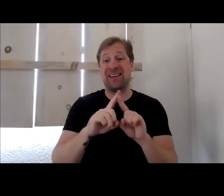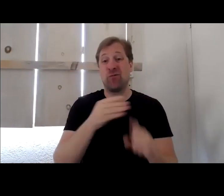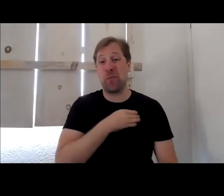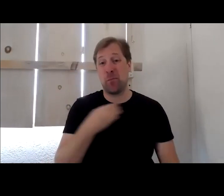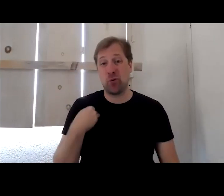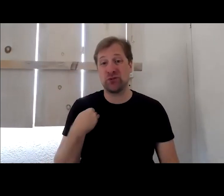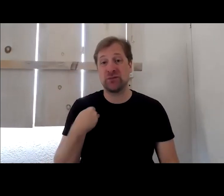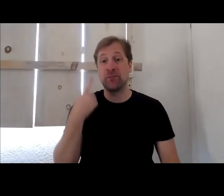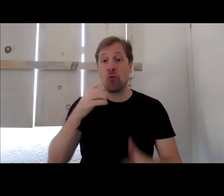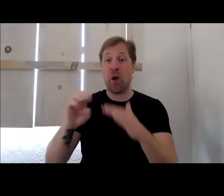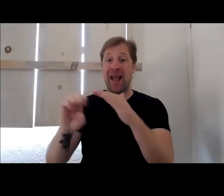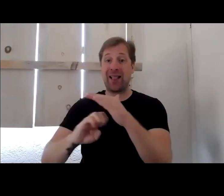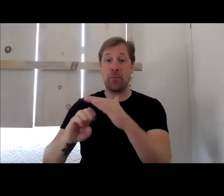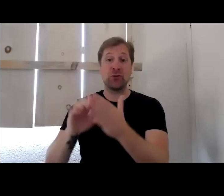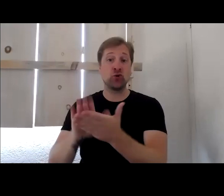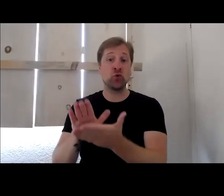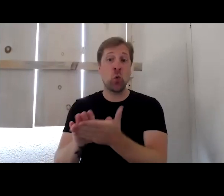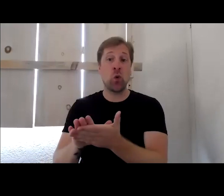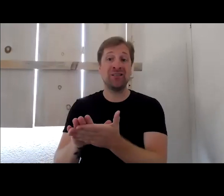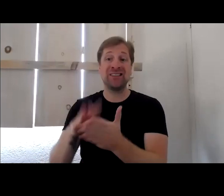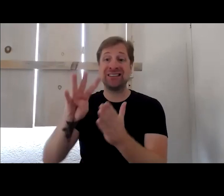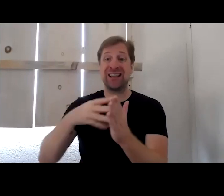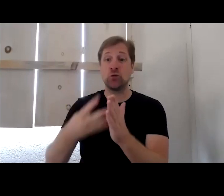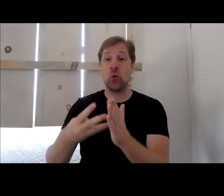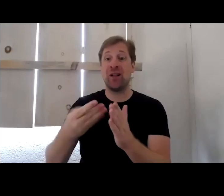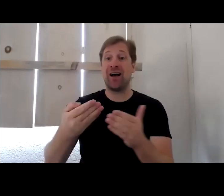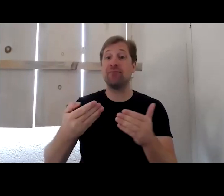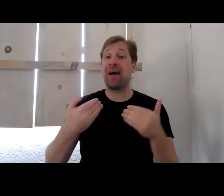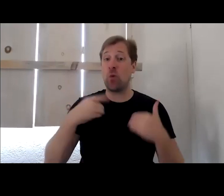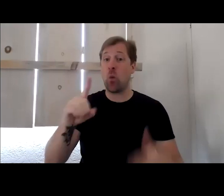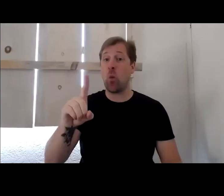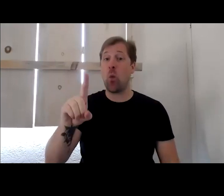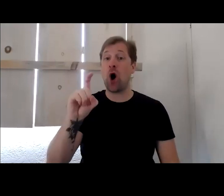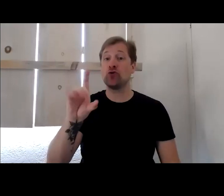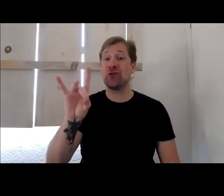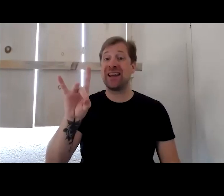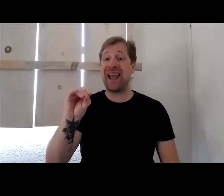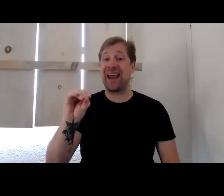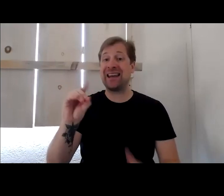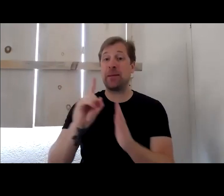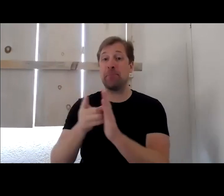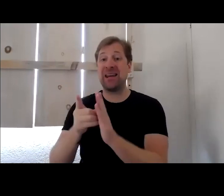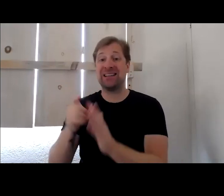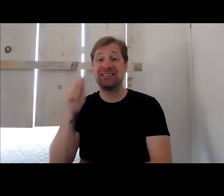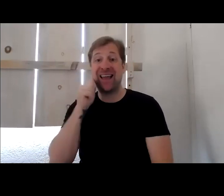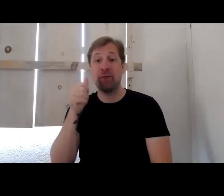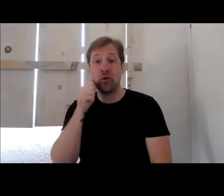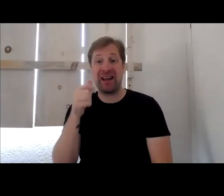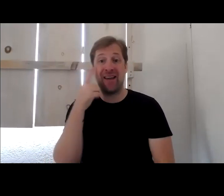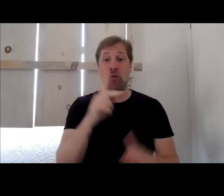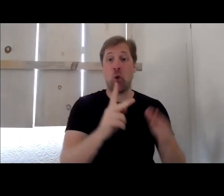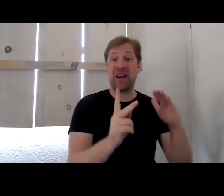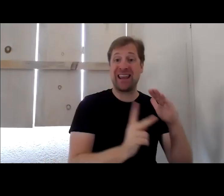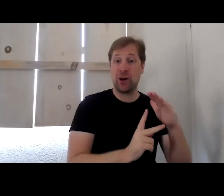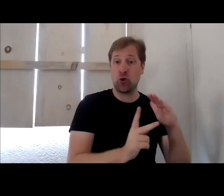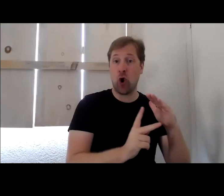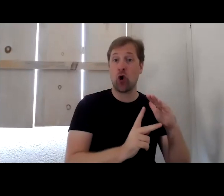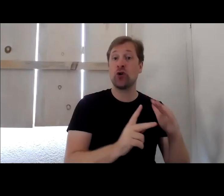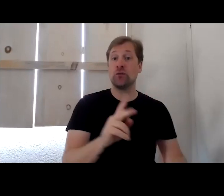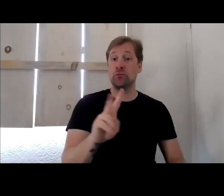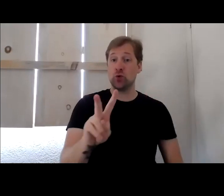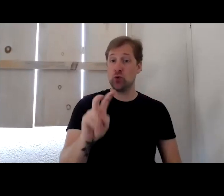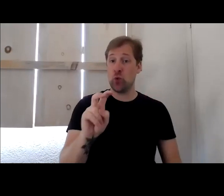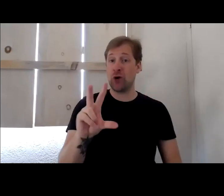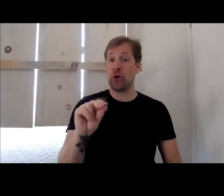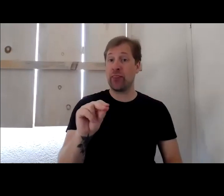For elementary schools, our schedules have 180 daily minutes for ETK, TK, and kindergarten, 230